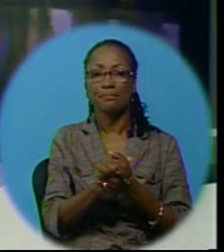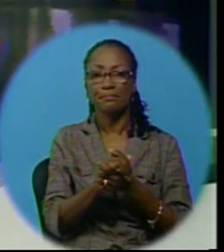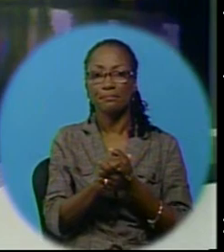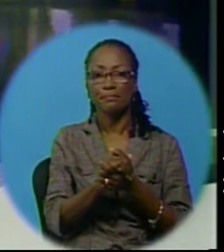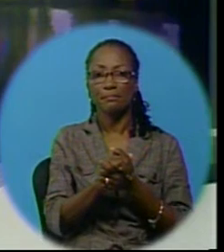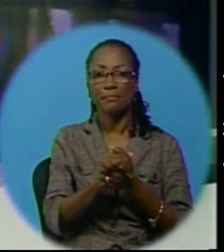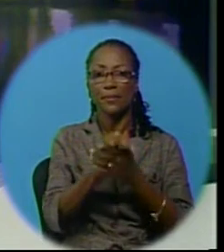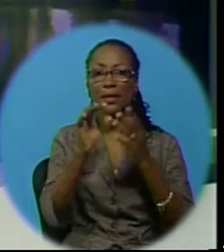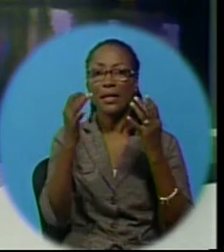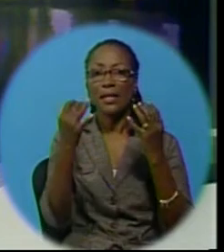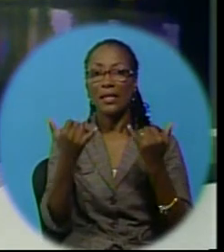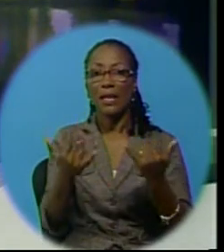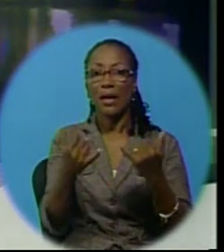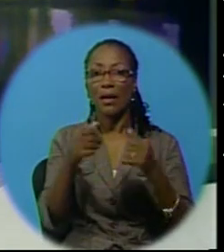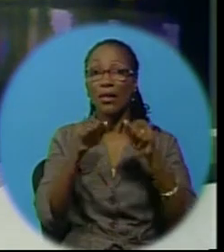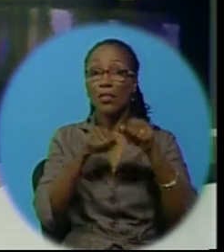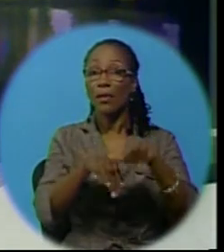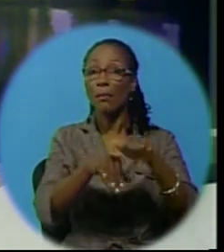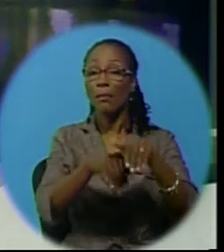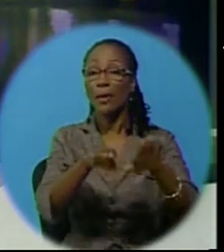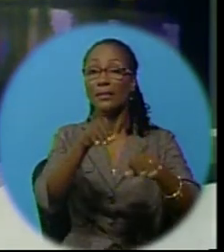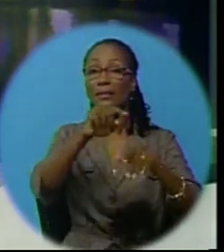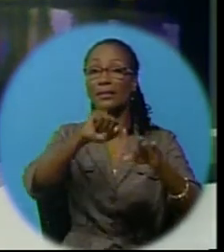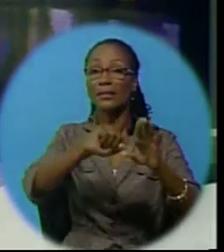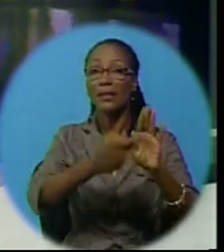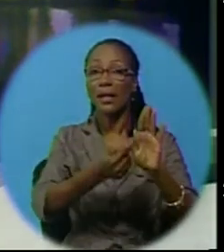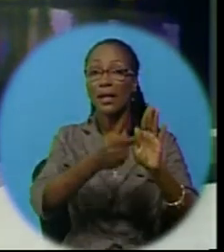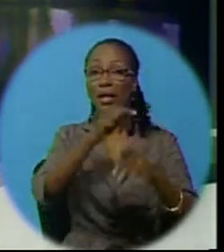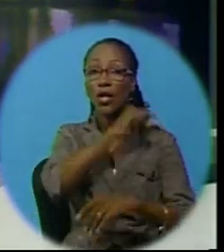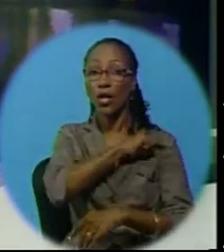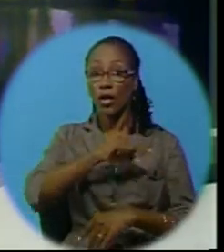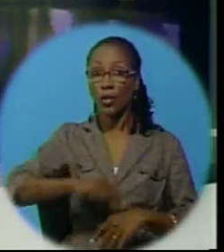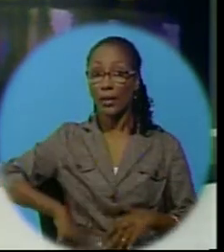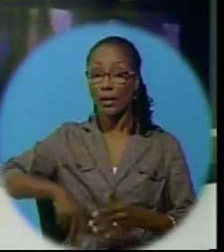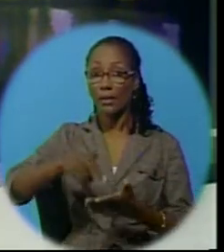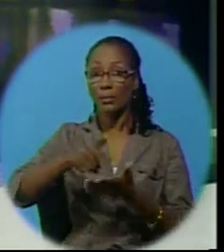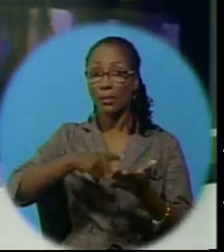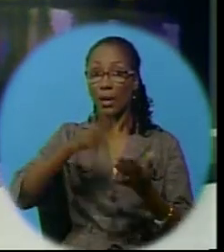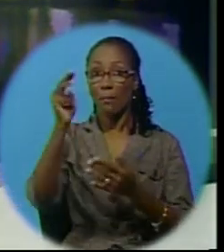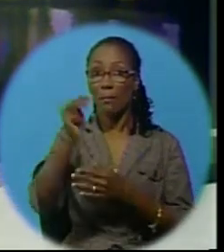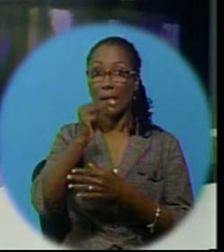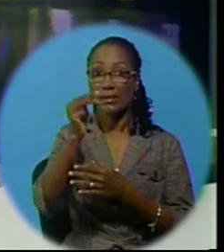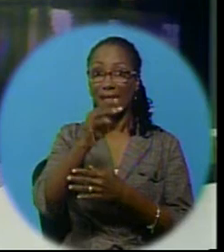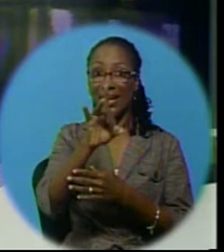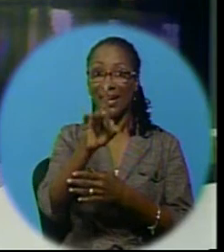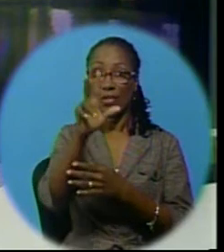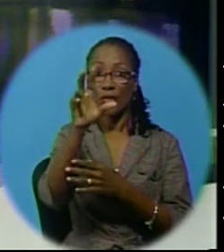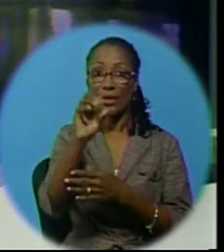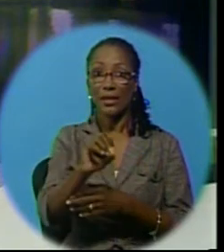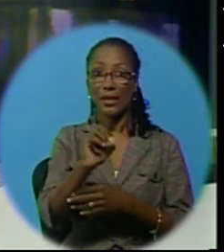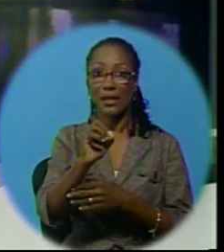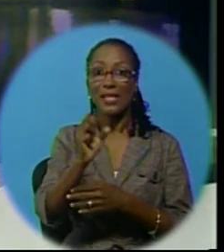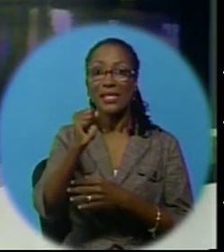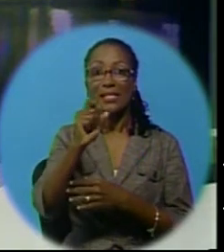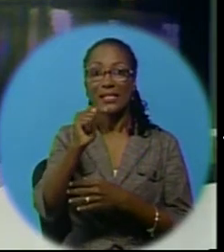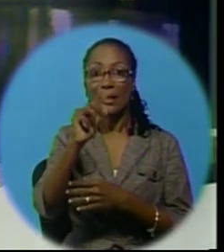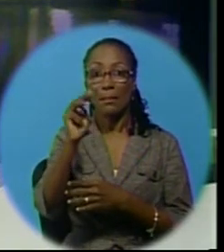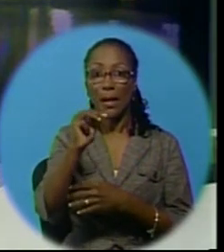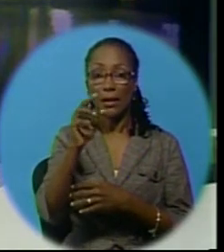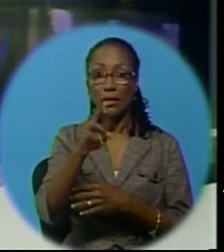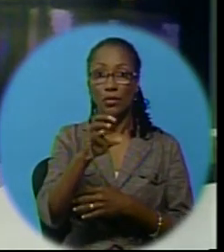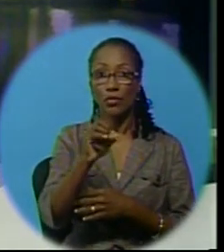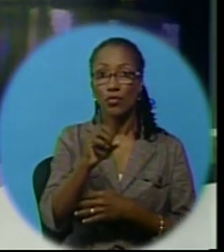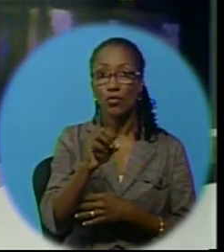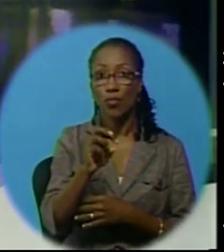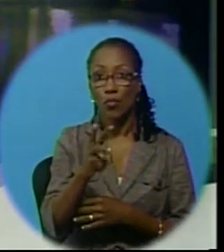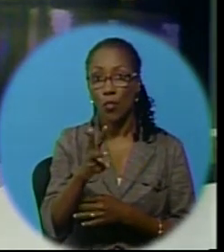2013. Now, the march starts at Queen's Park on Monday at 8:30 in the morning. It will travel to St. Michael's Road, then on to Bridge Street,